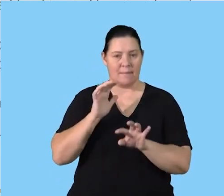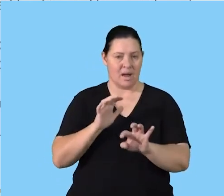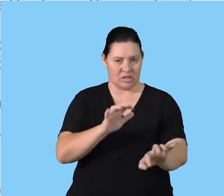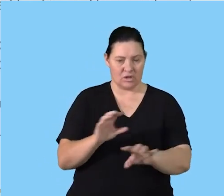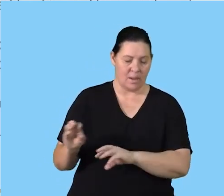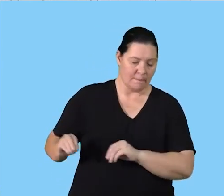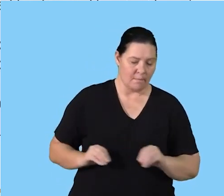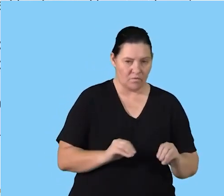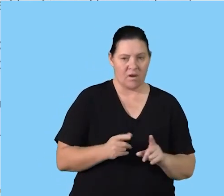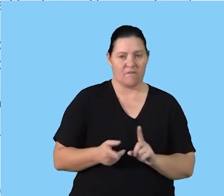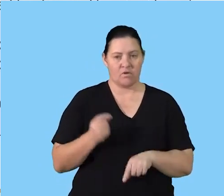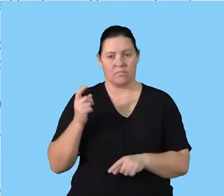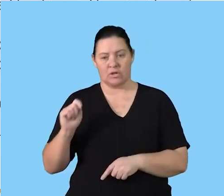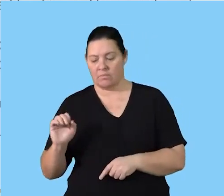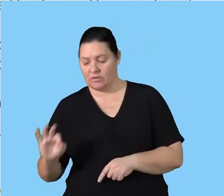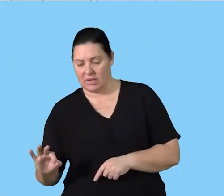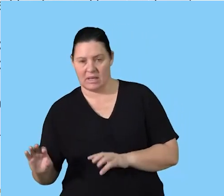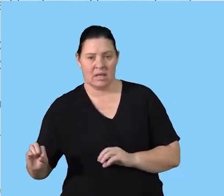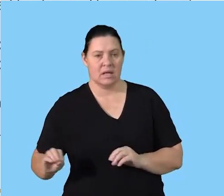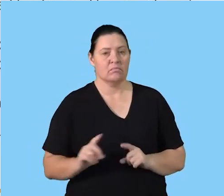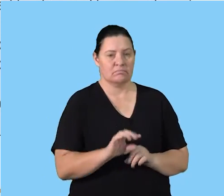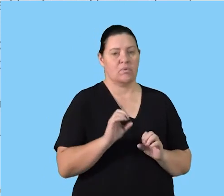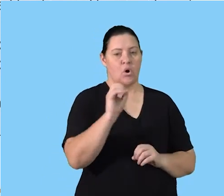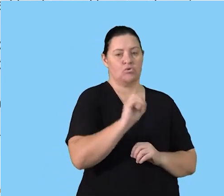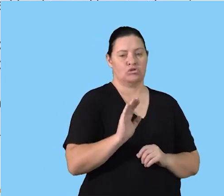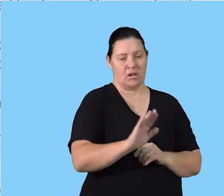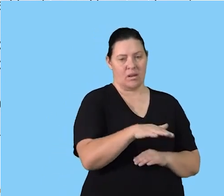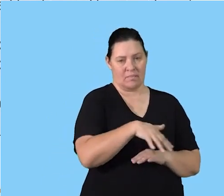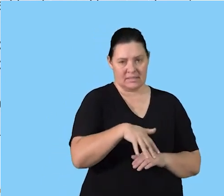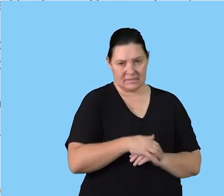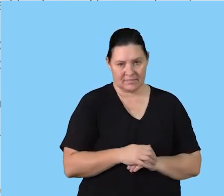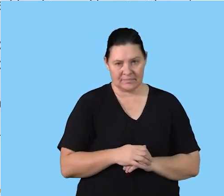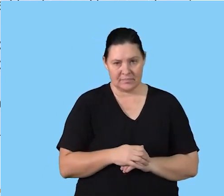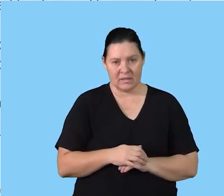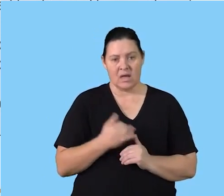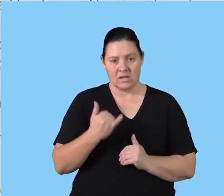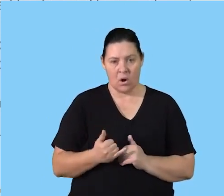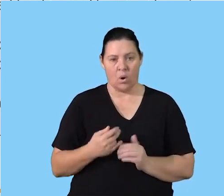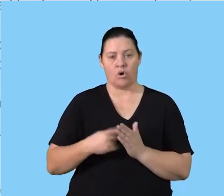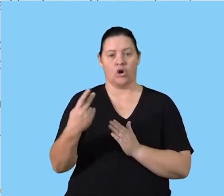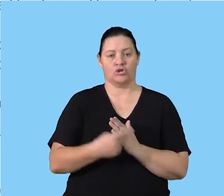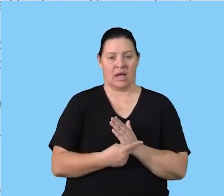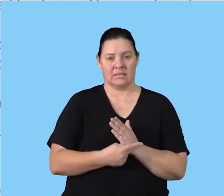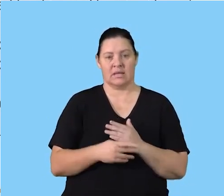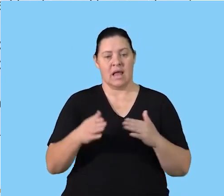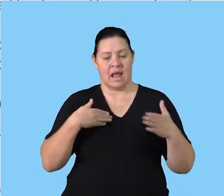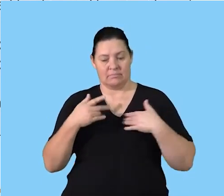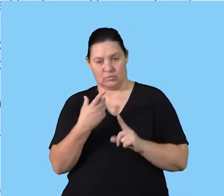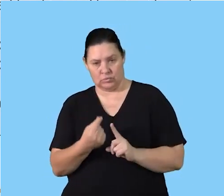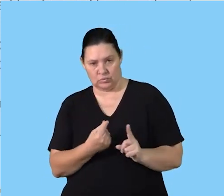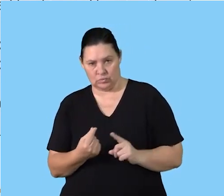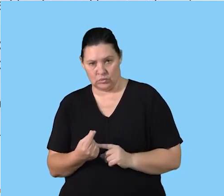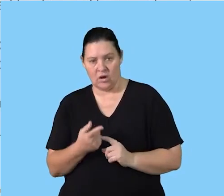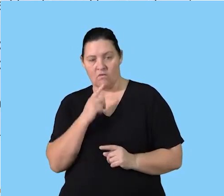back from term 3 to its original place. Then there is a project to be administered, as we know, in